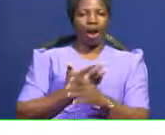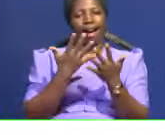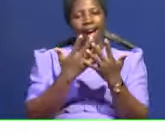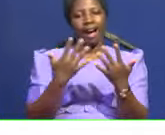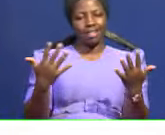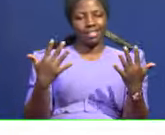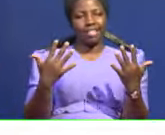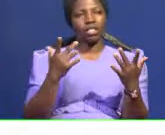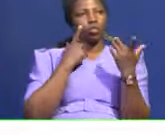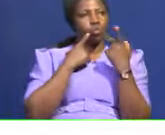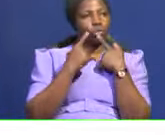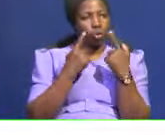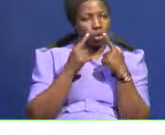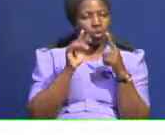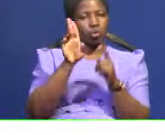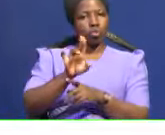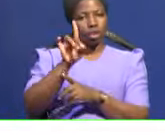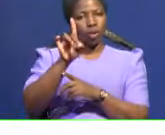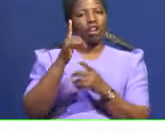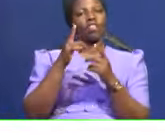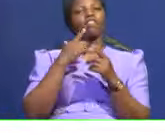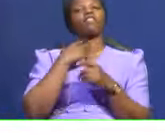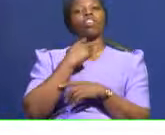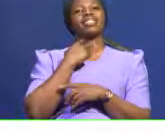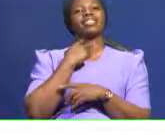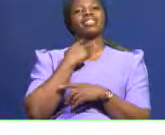to speak with one voice and to work toward